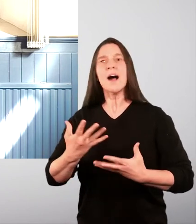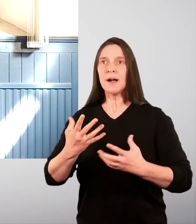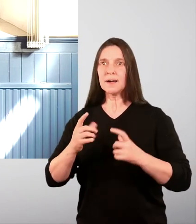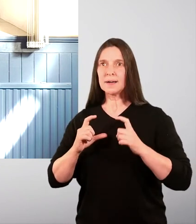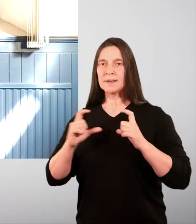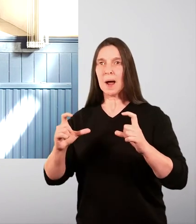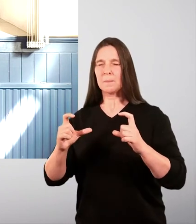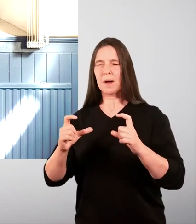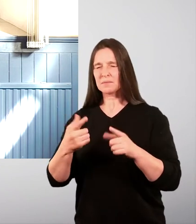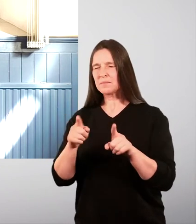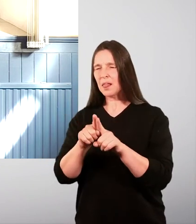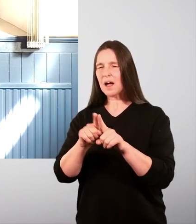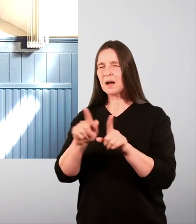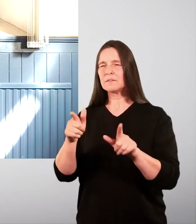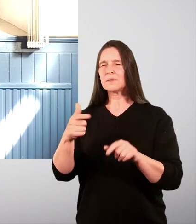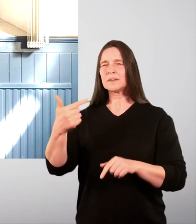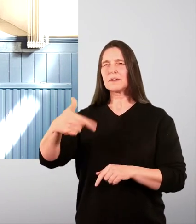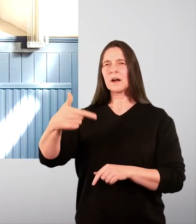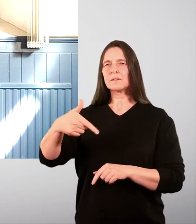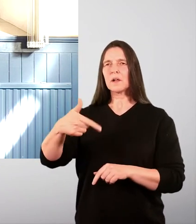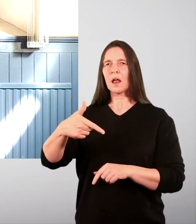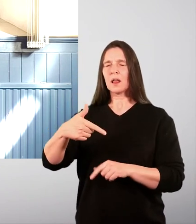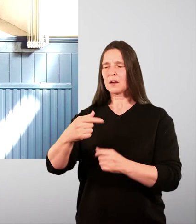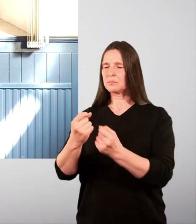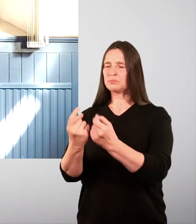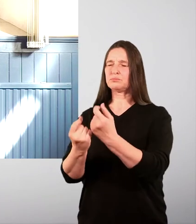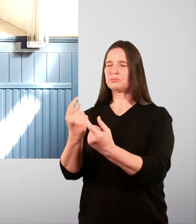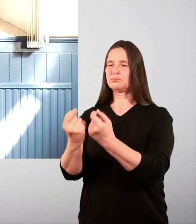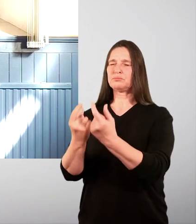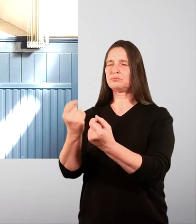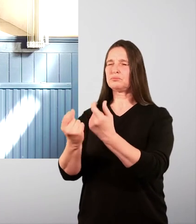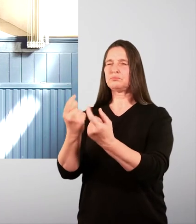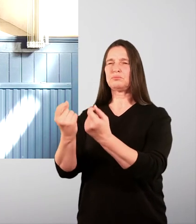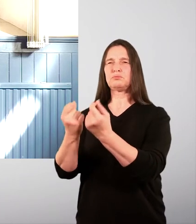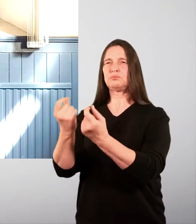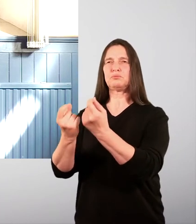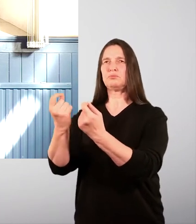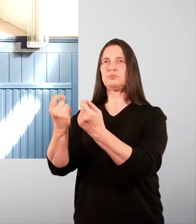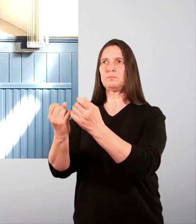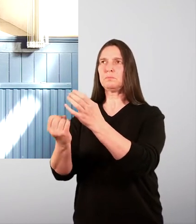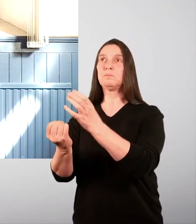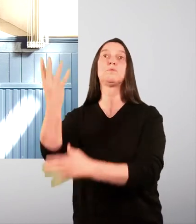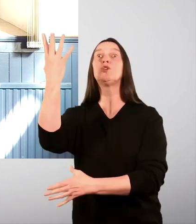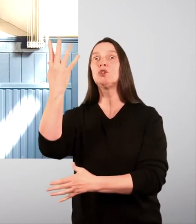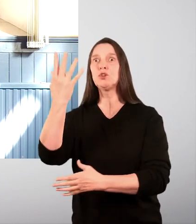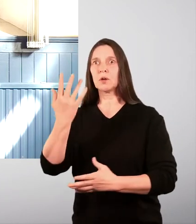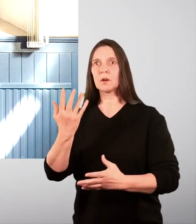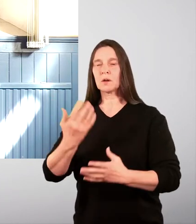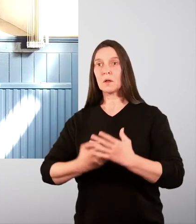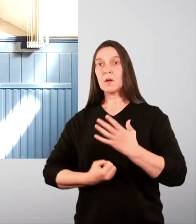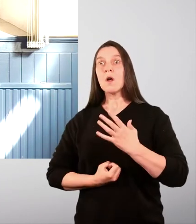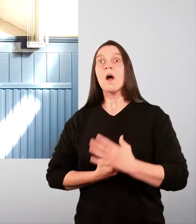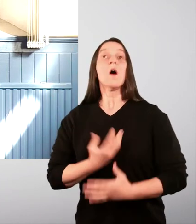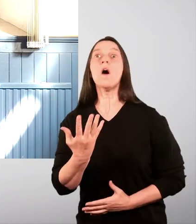beforehand. So what you want to do in that case is take control of the situation and shout out. If you think of adrenaline in your body